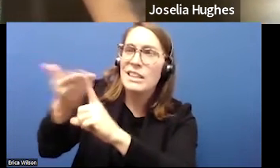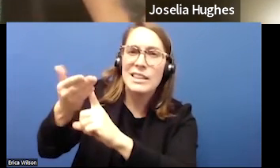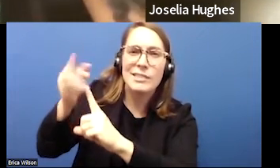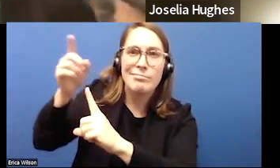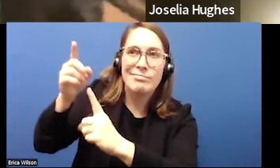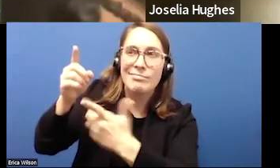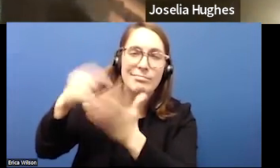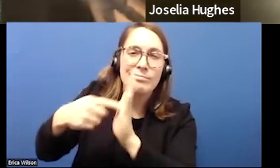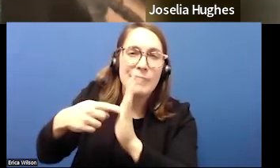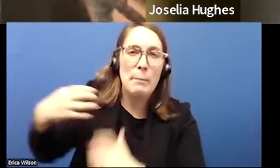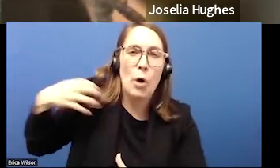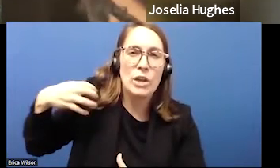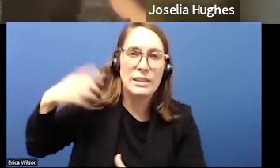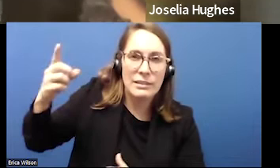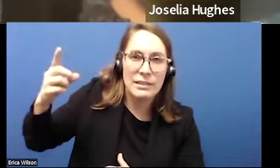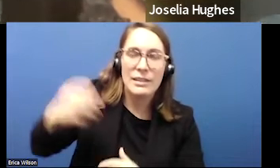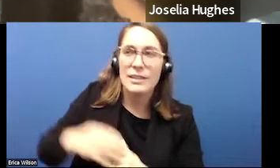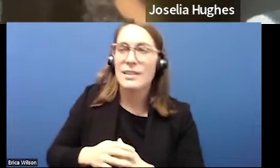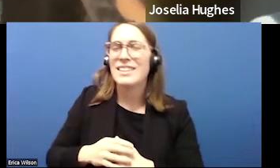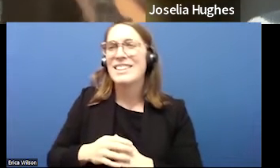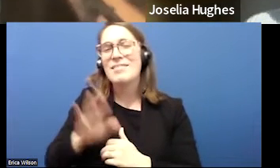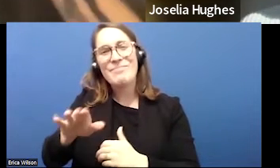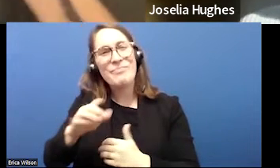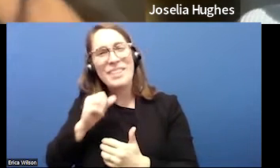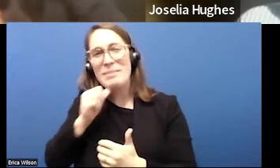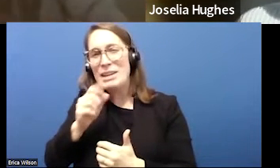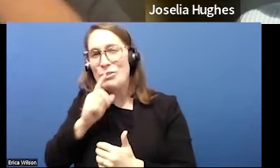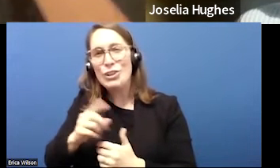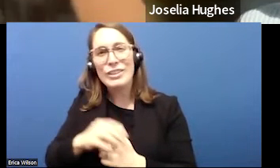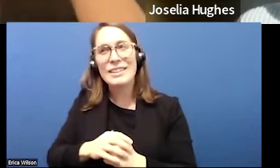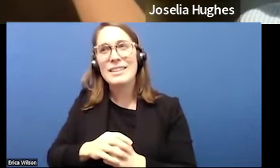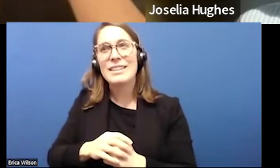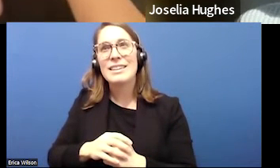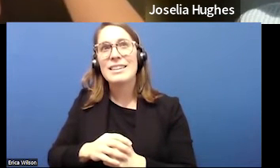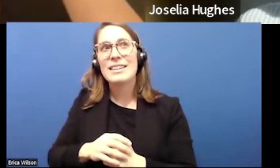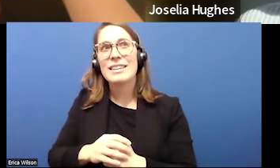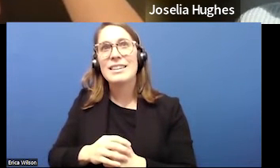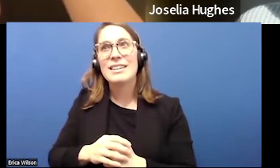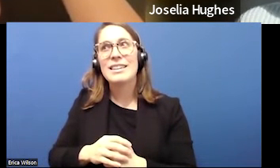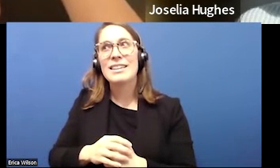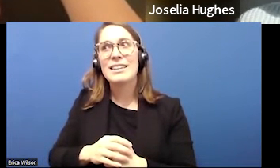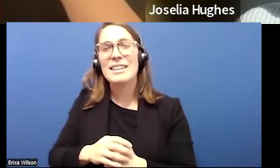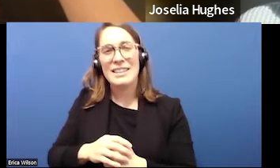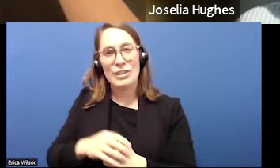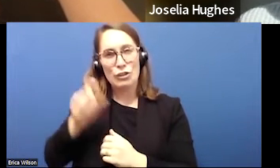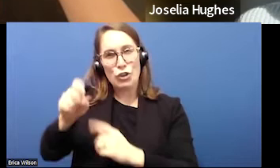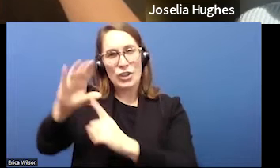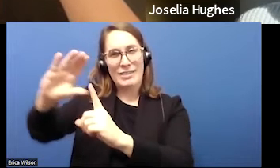And I'm not so sure that like it's about buying into something as much as it is just like